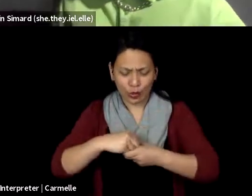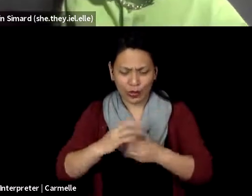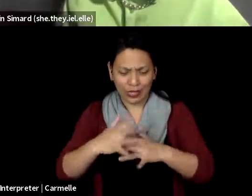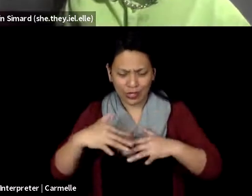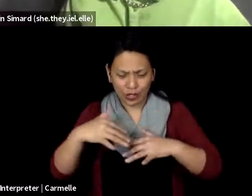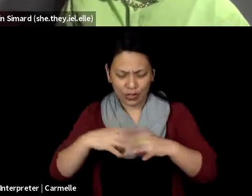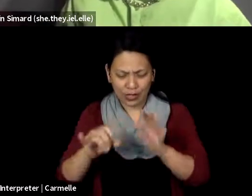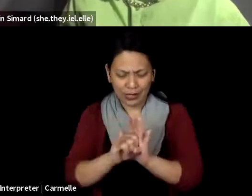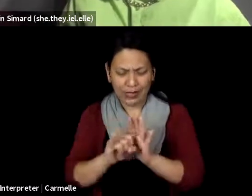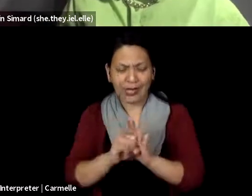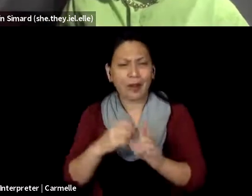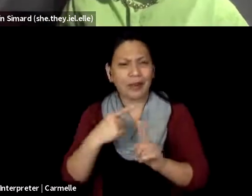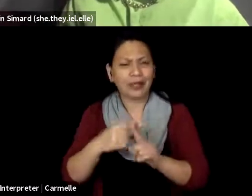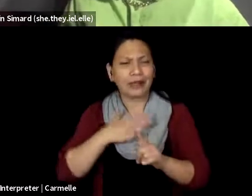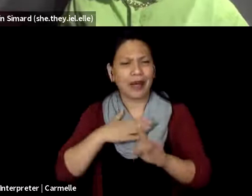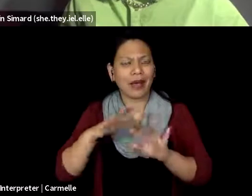work?